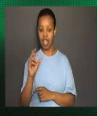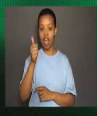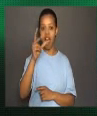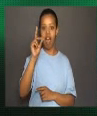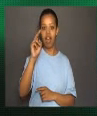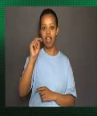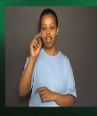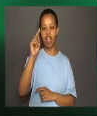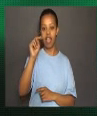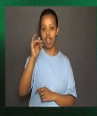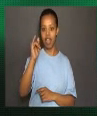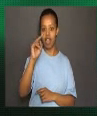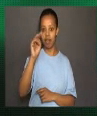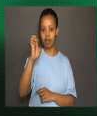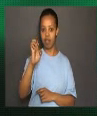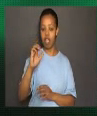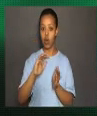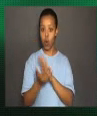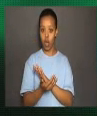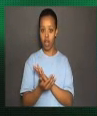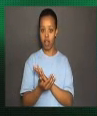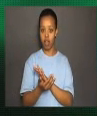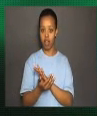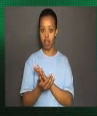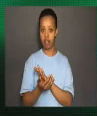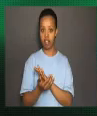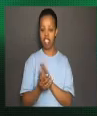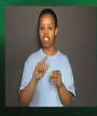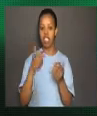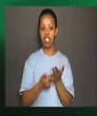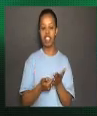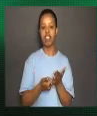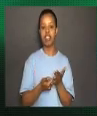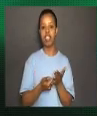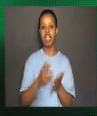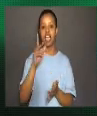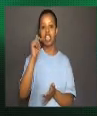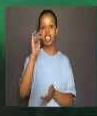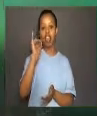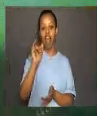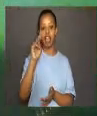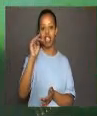adenine, then it must also contain 19% thymine.